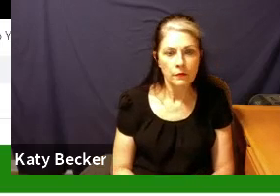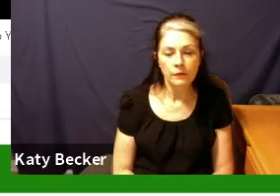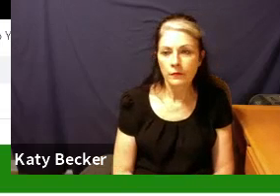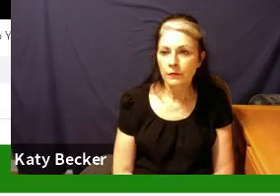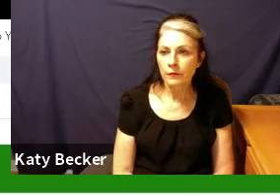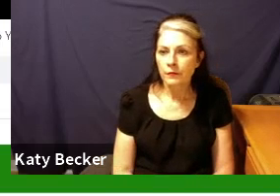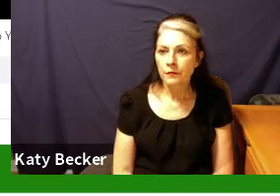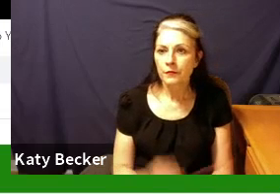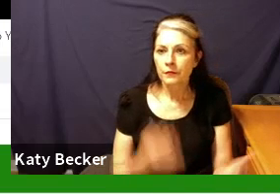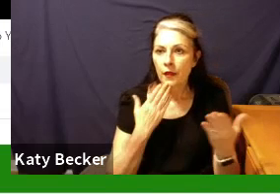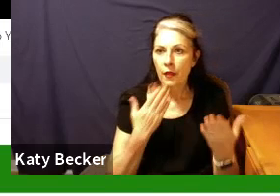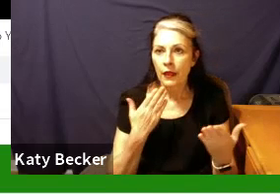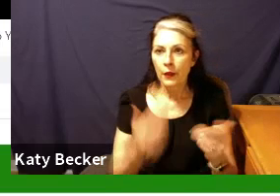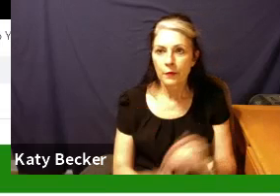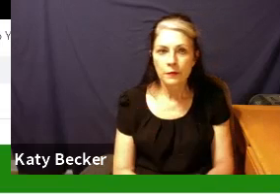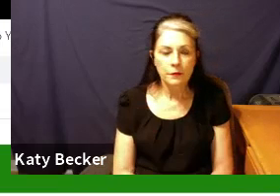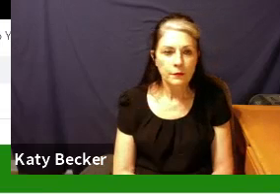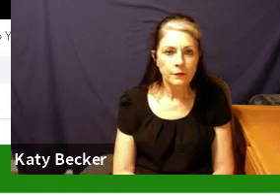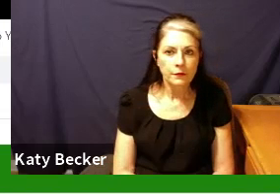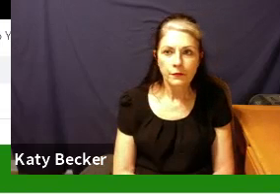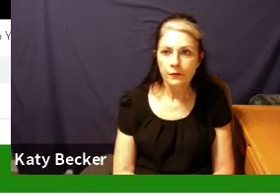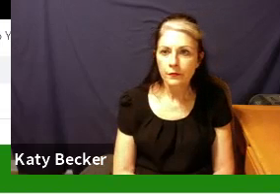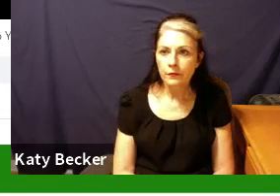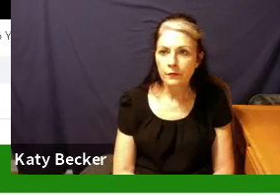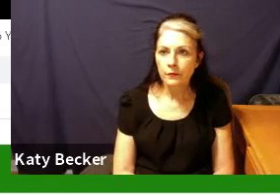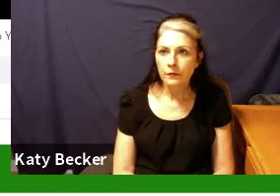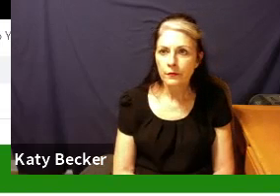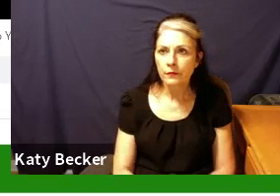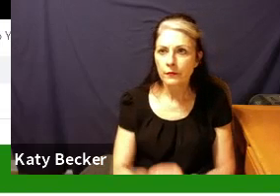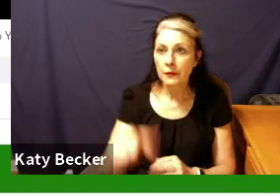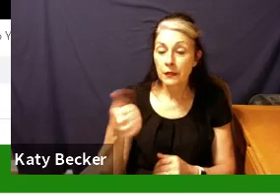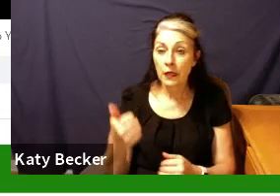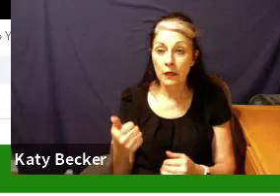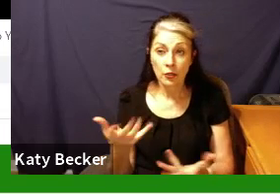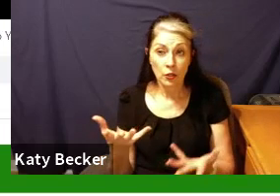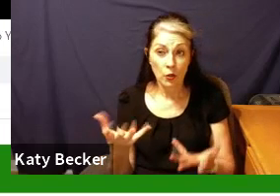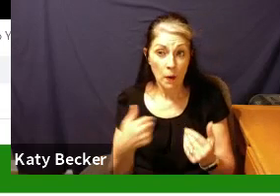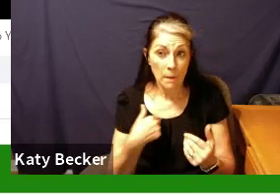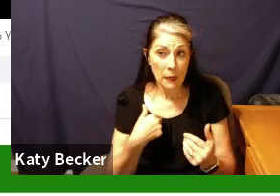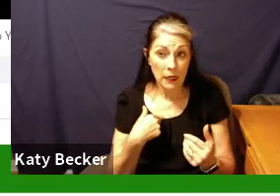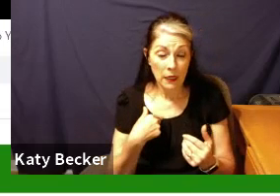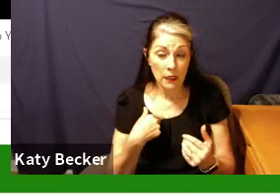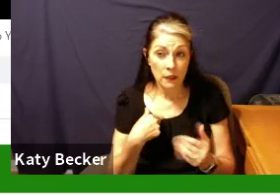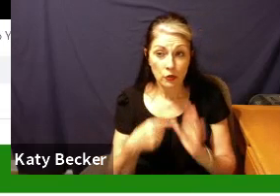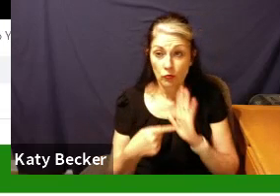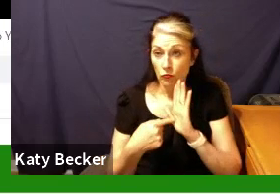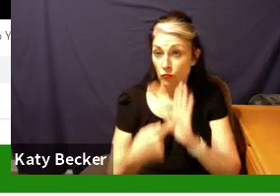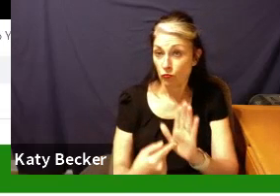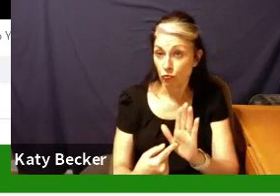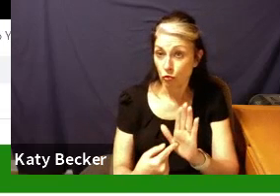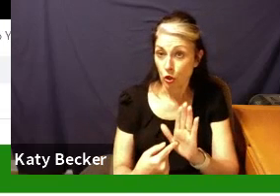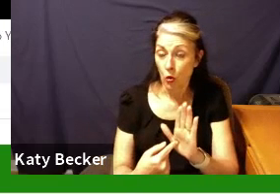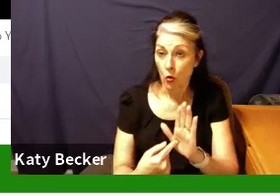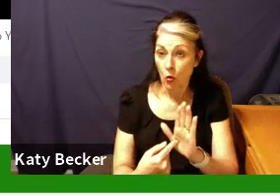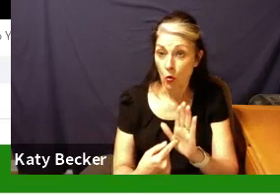All right, thank you, Larissa. Thank you, Glay. Was there anything else you wanted me to point out on